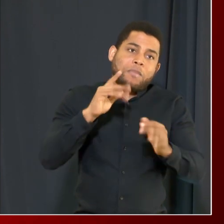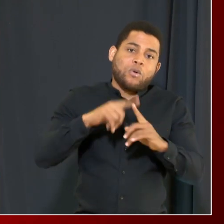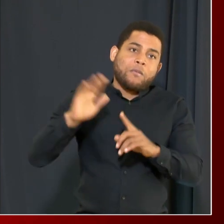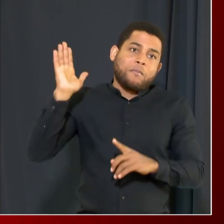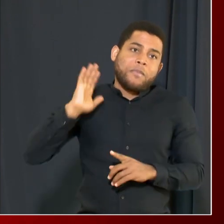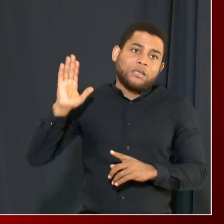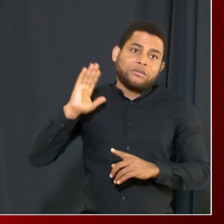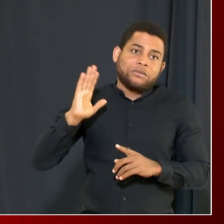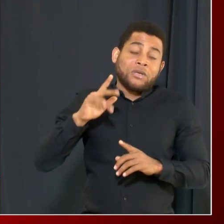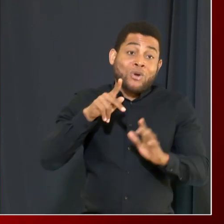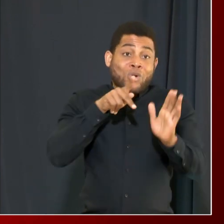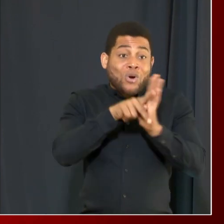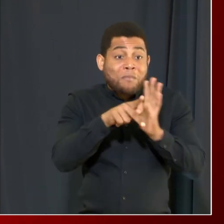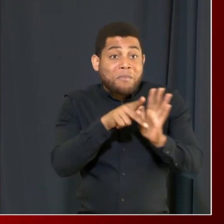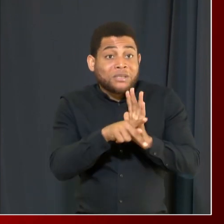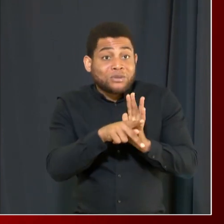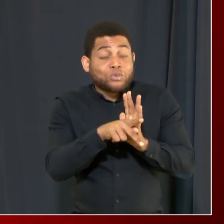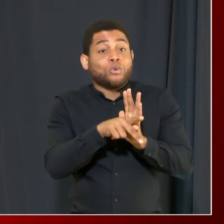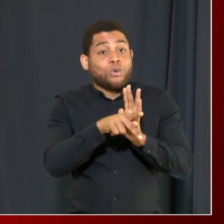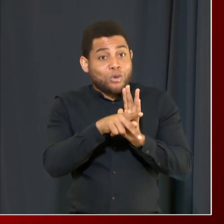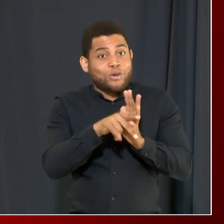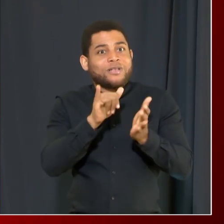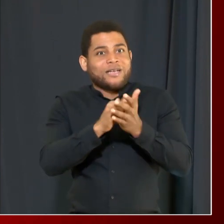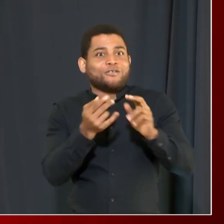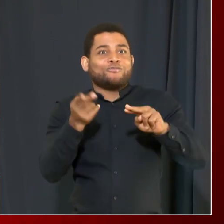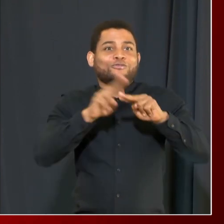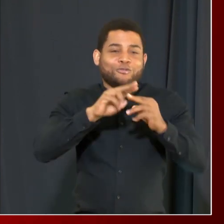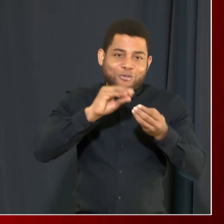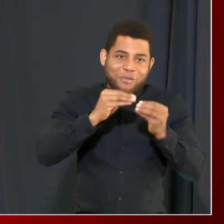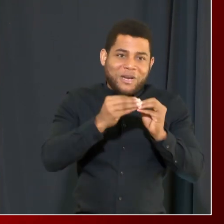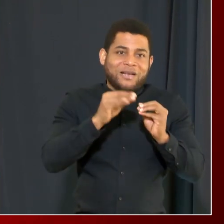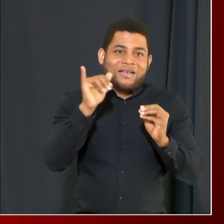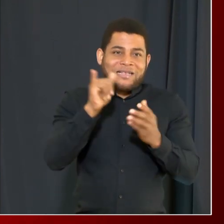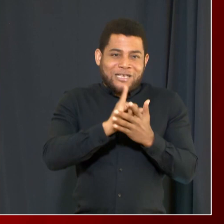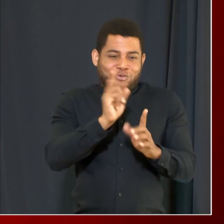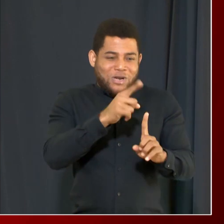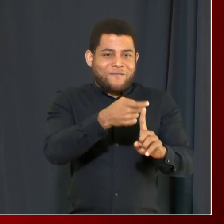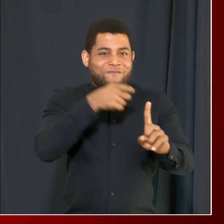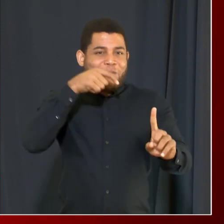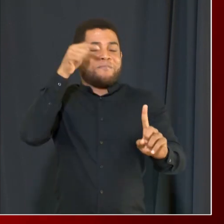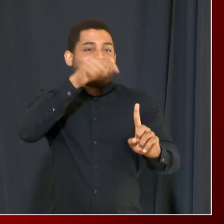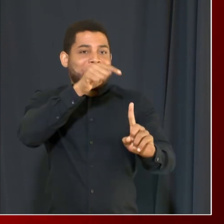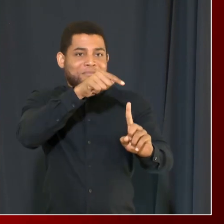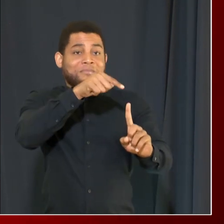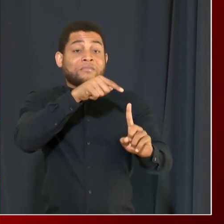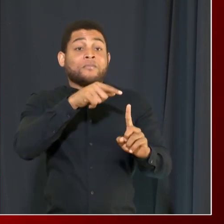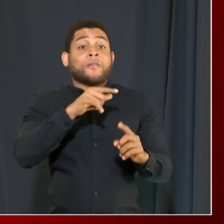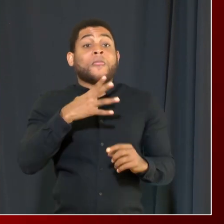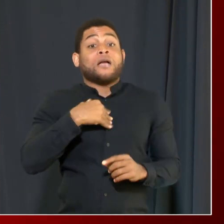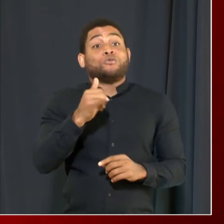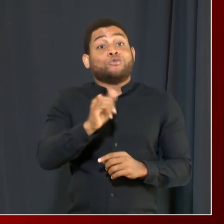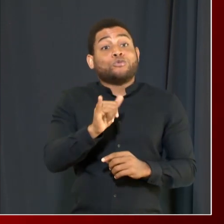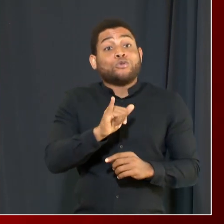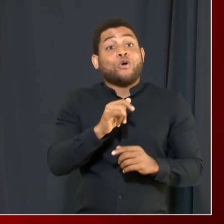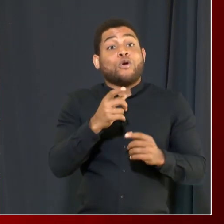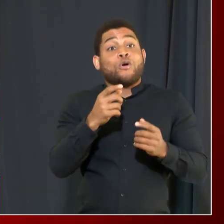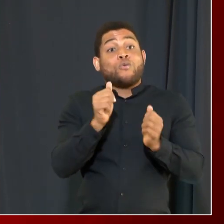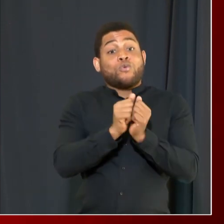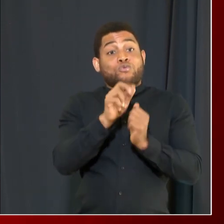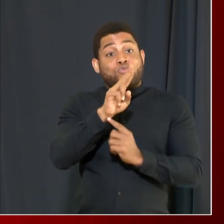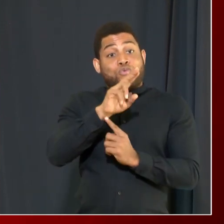the increase in numbers are coming from. And we've been working very diligently also with the U.S. Attorney's Office to see what we can do in order